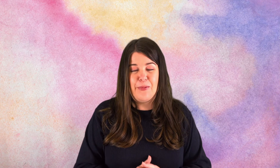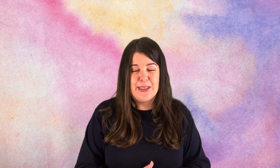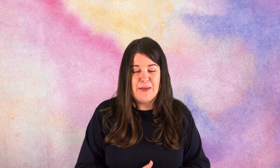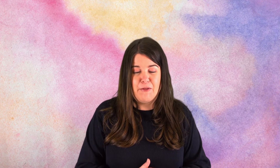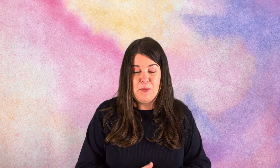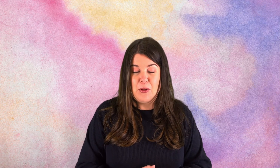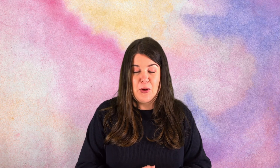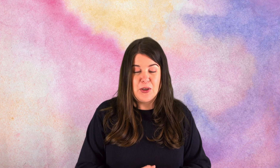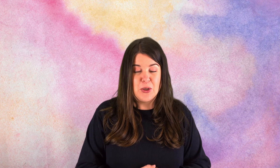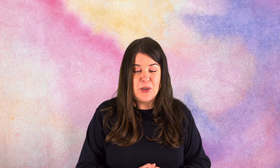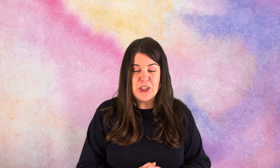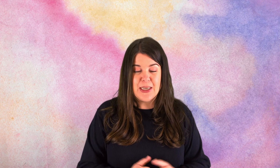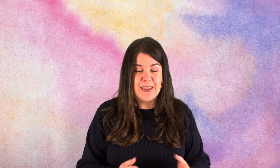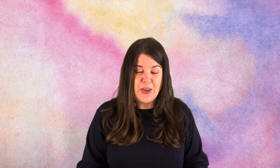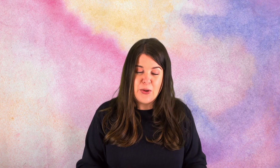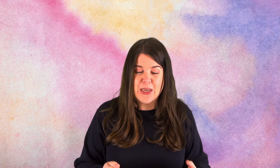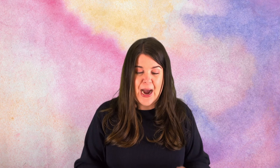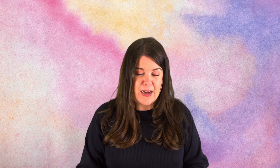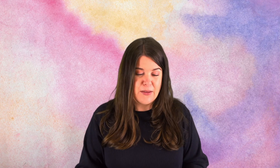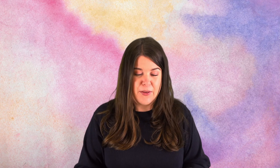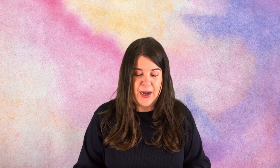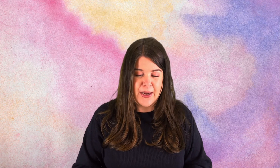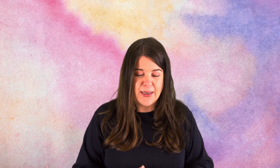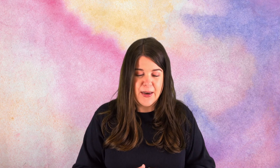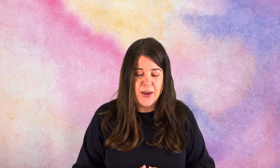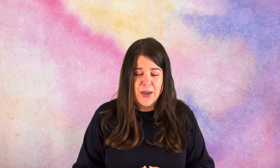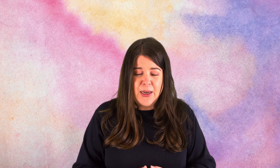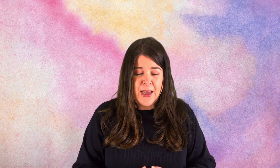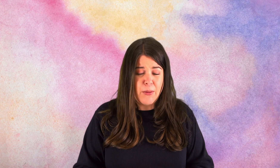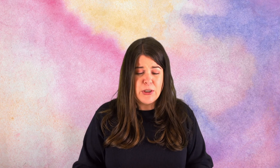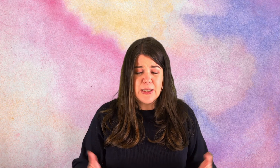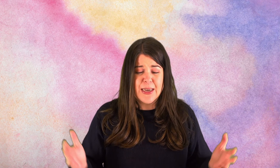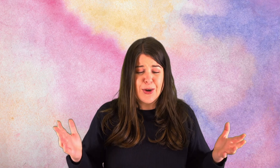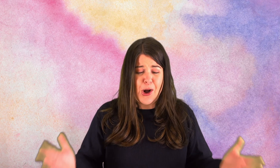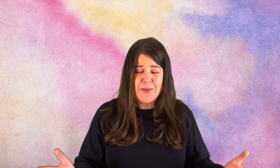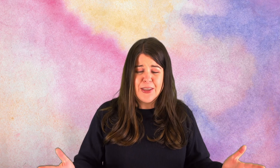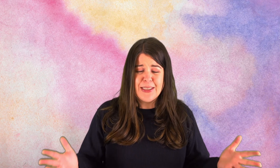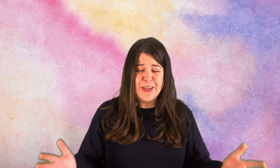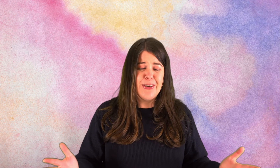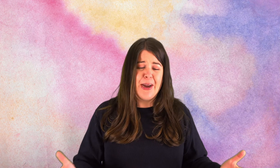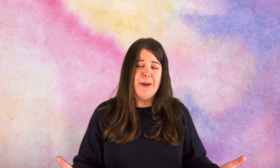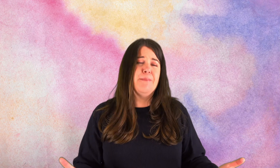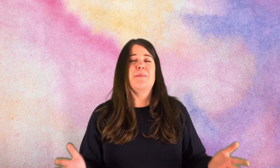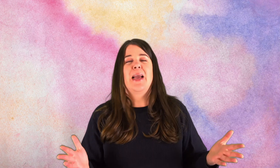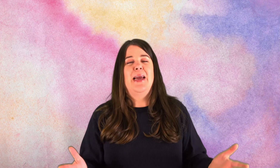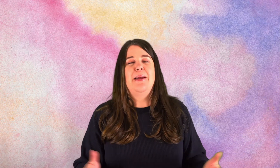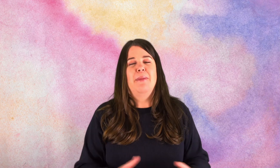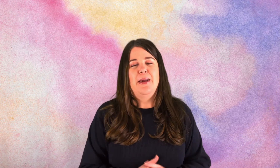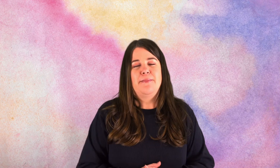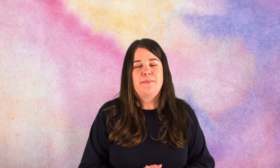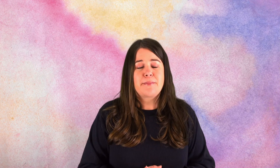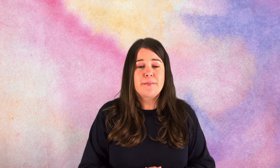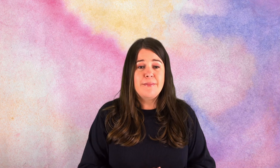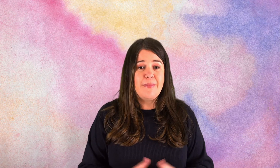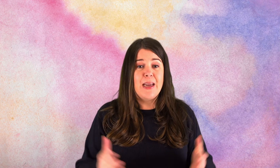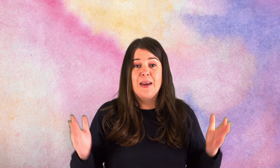need wisdom from you, Lord. So we just continue to ask for that. And yeah, we just ask all of this in your name.